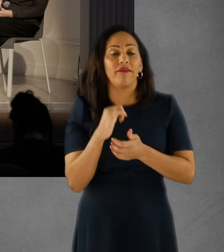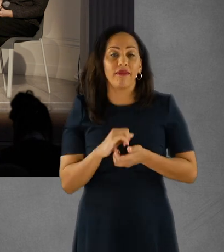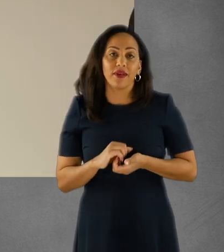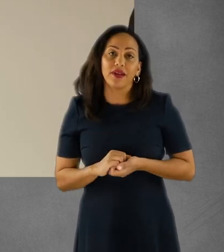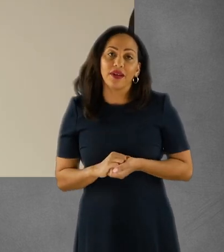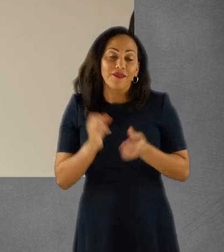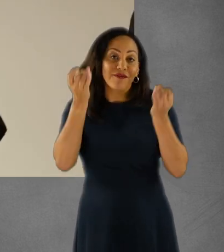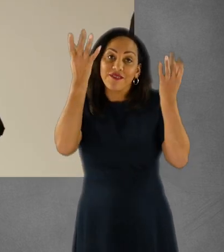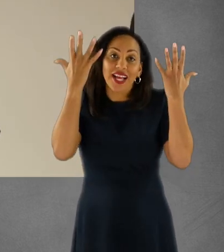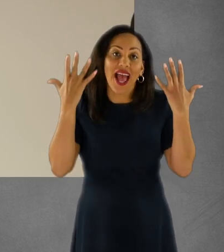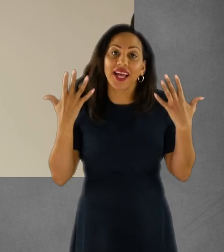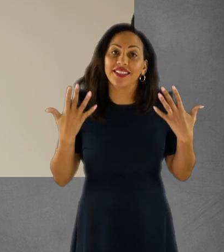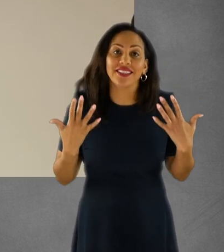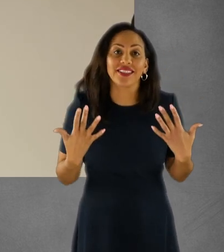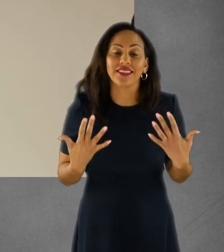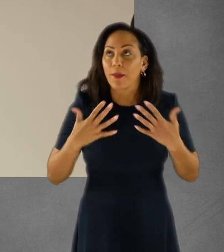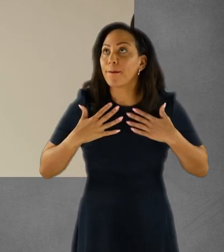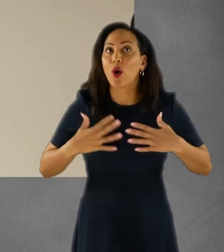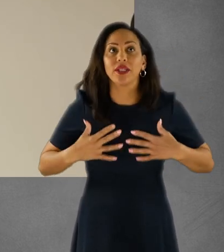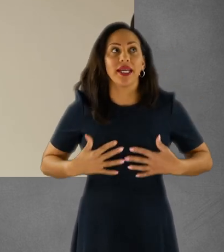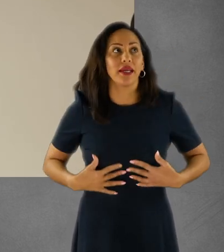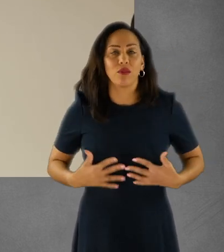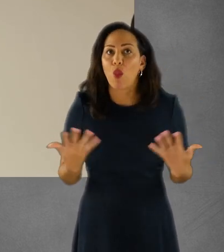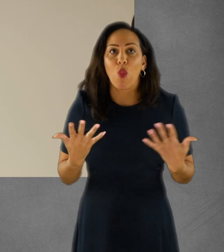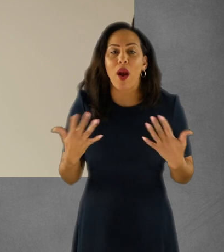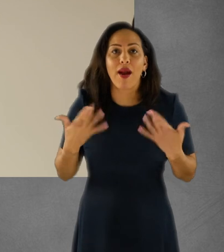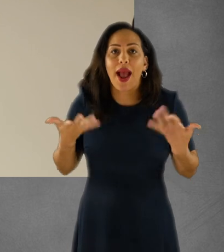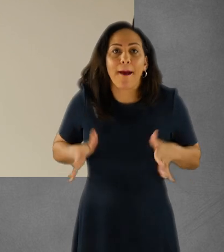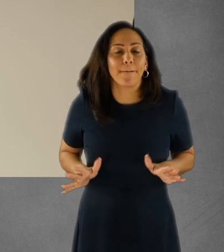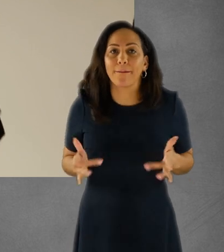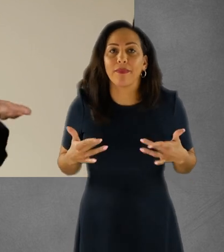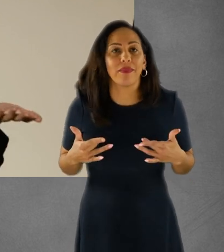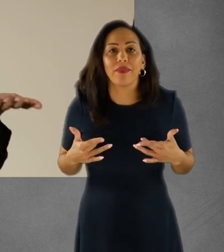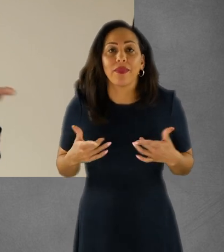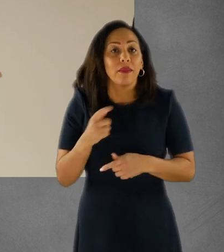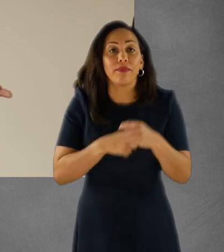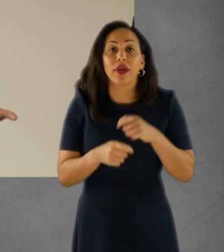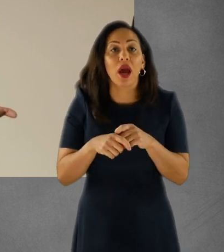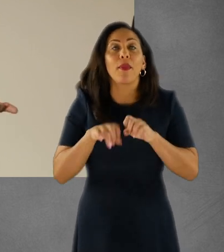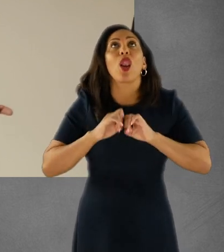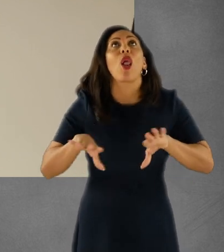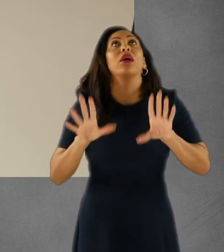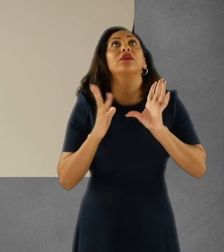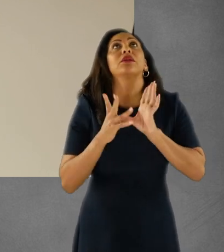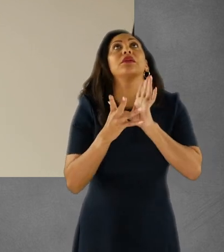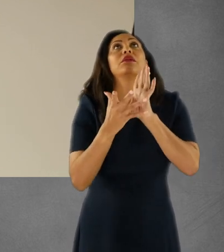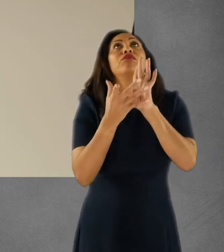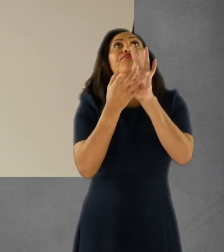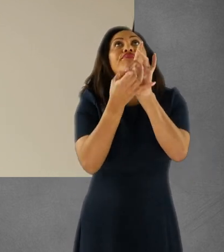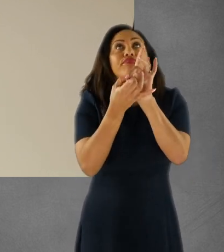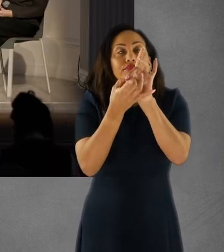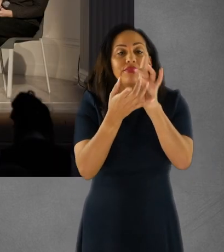perhaps forget your kind of body and your presence, you can just kind of be lost to the work, which I found